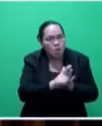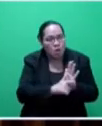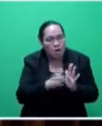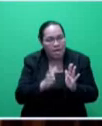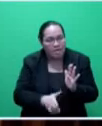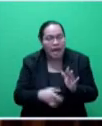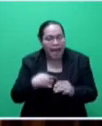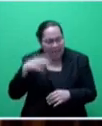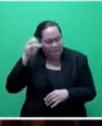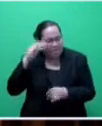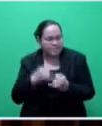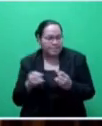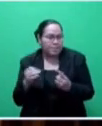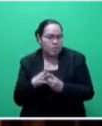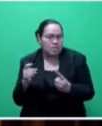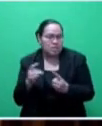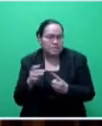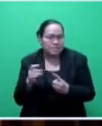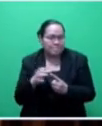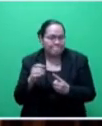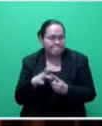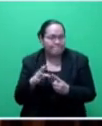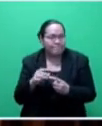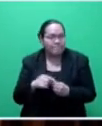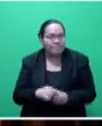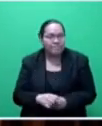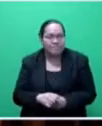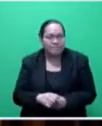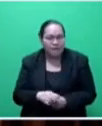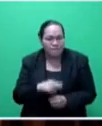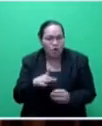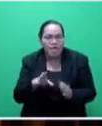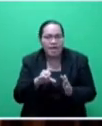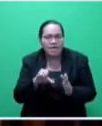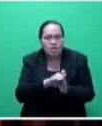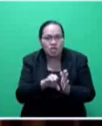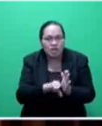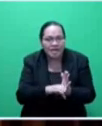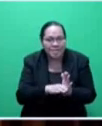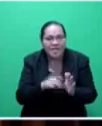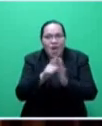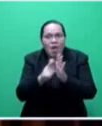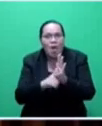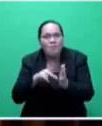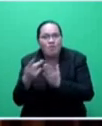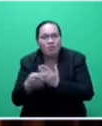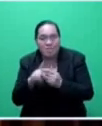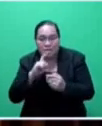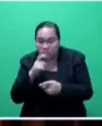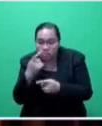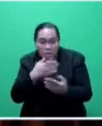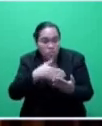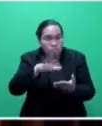being an important aspect of the curriculum and the law program approved by